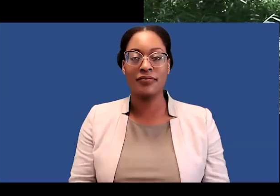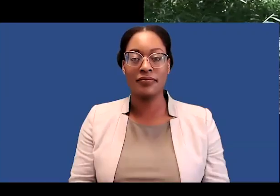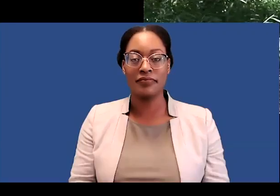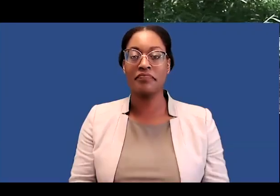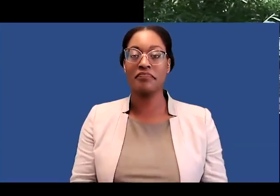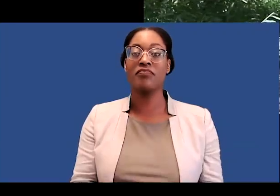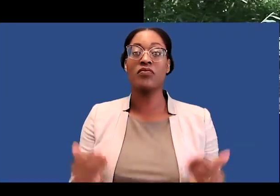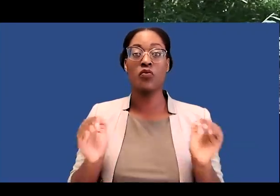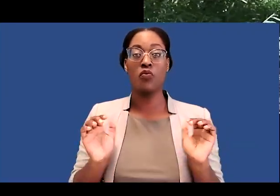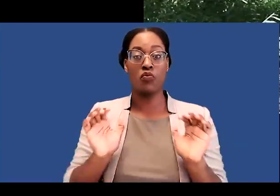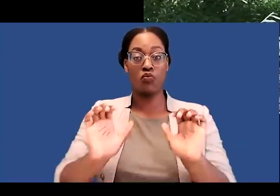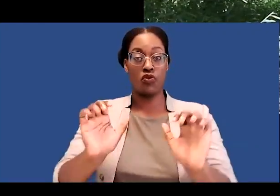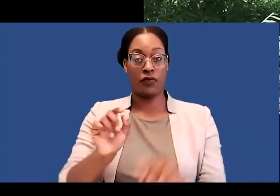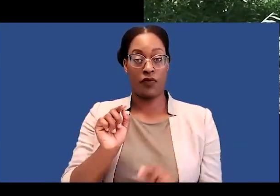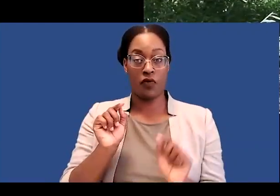Go ahead and push forward